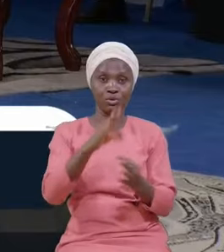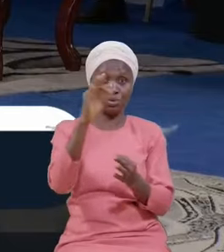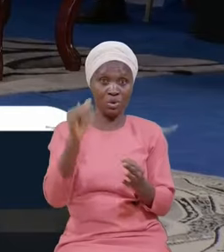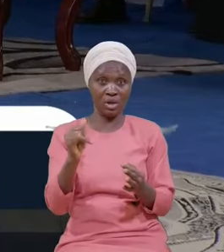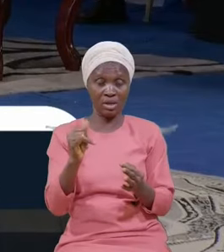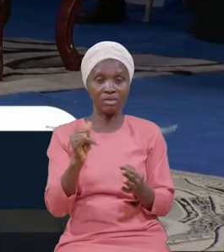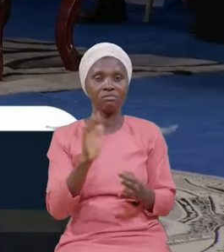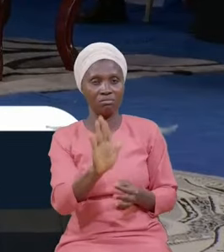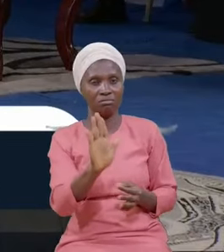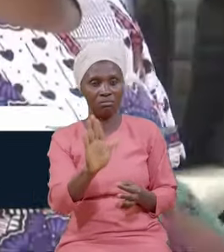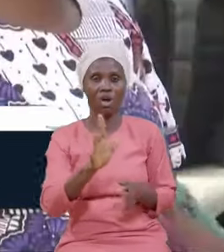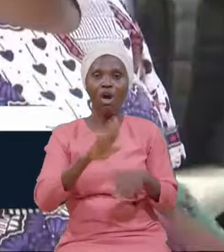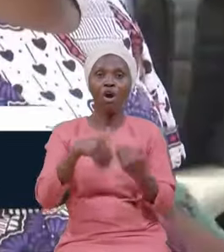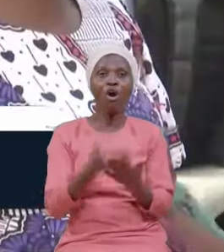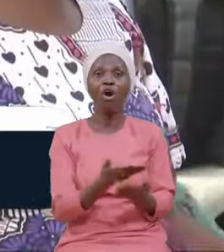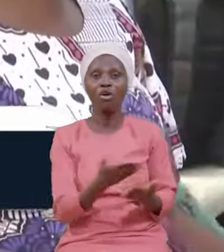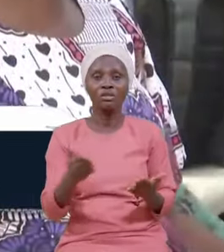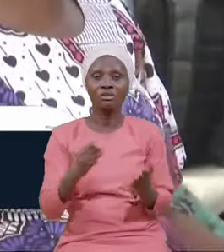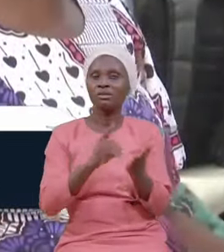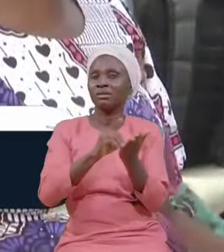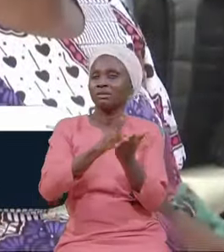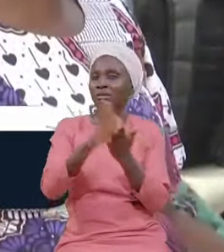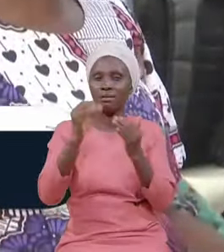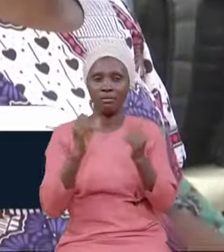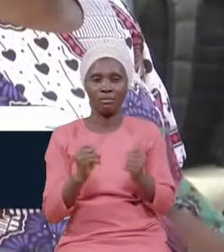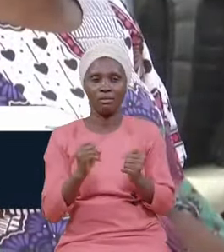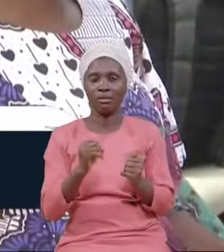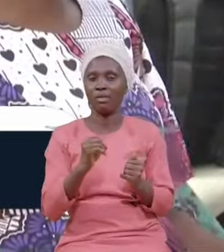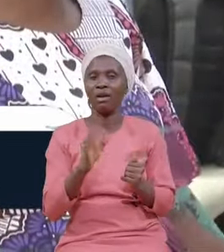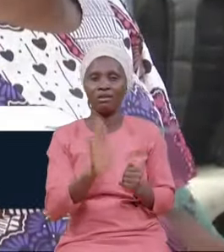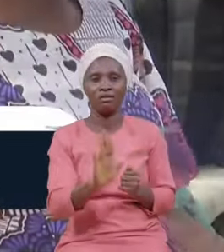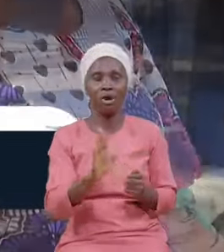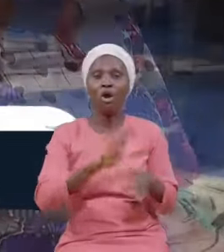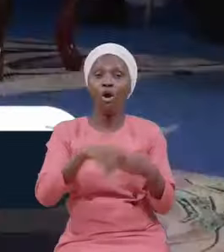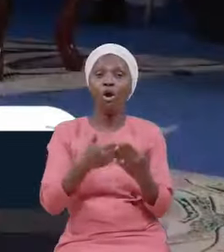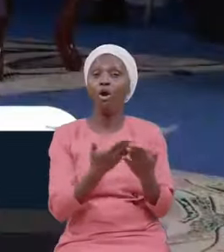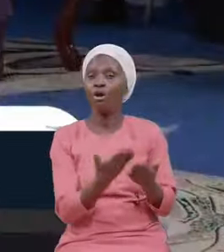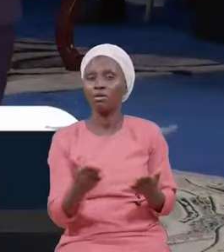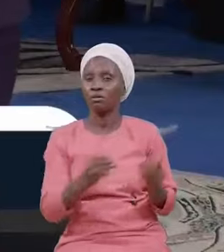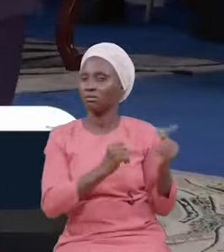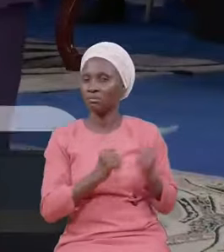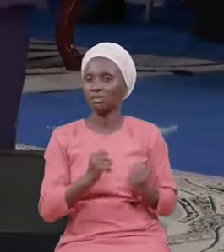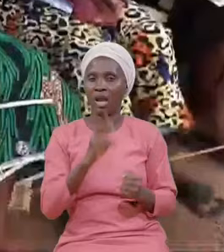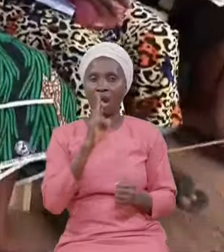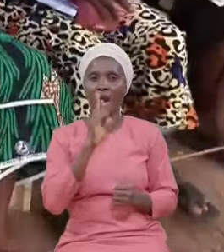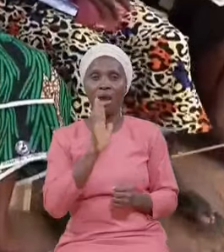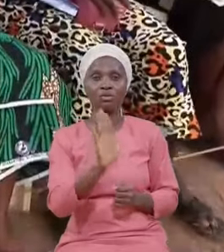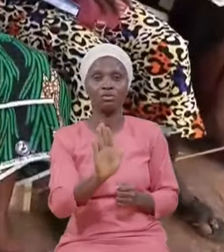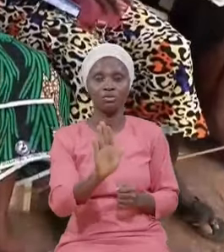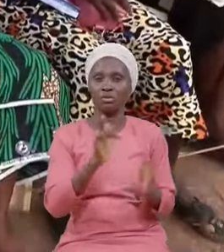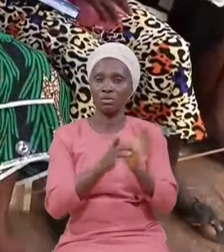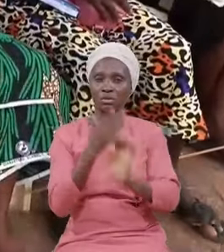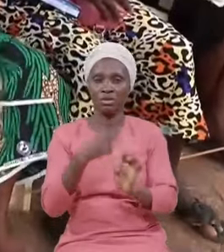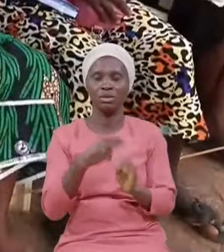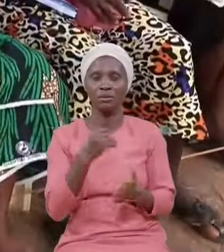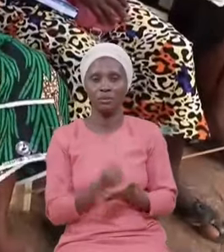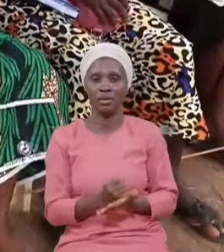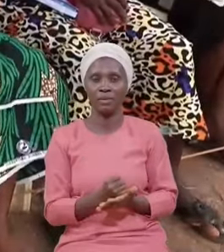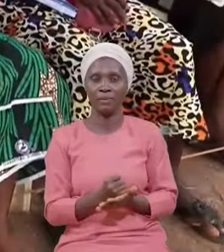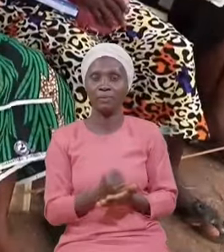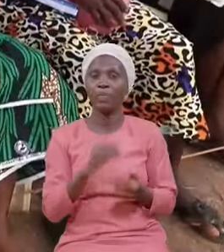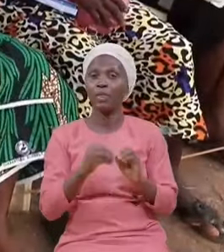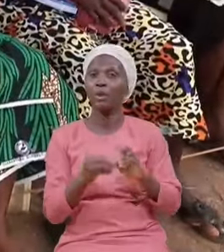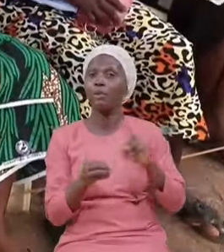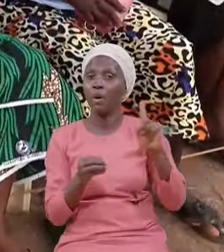things of natural all things strengthening they yours in Jesus name number one is the